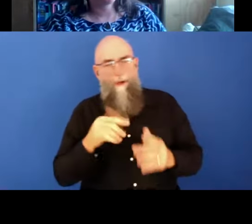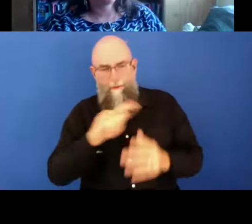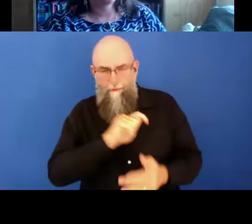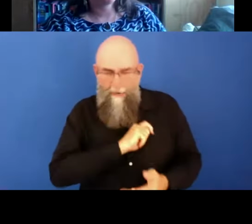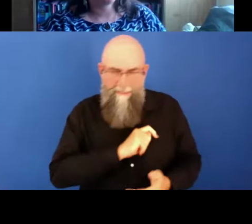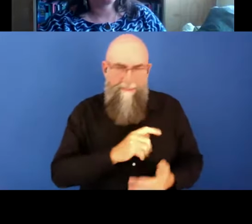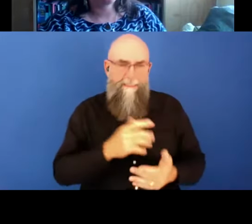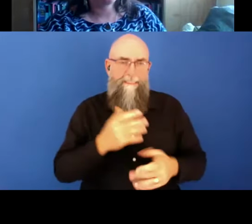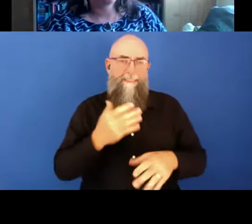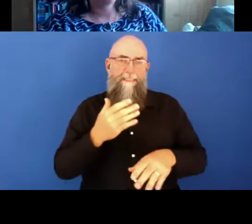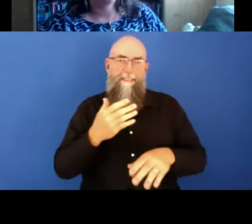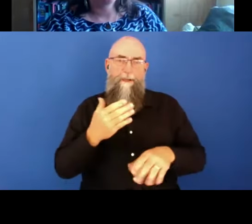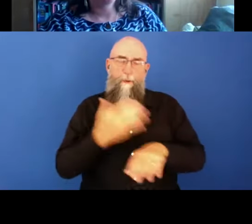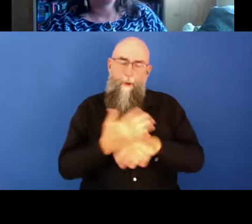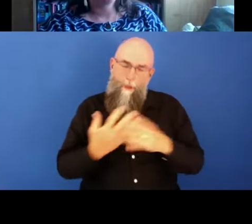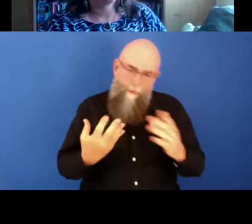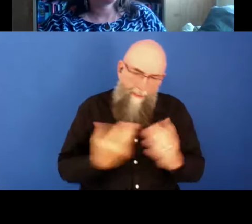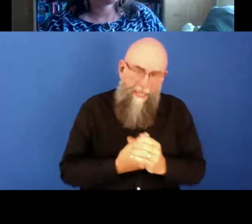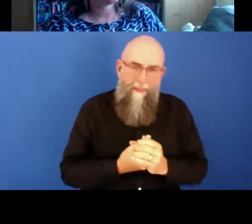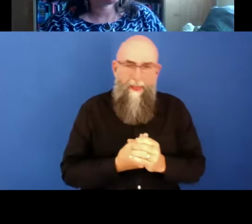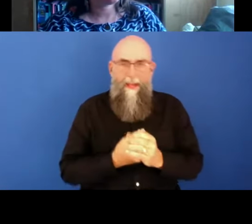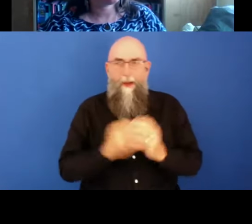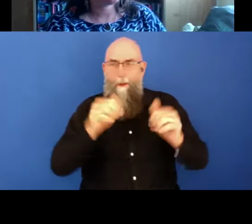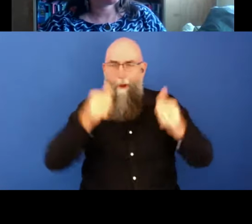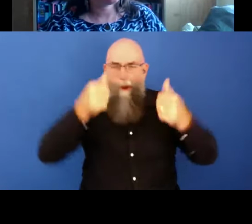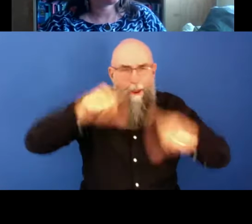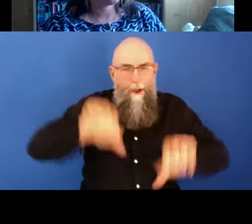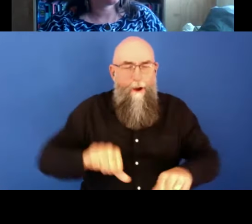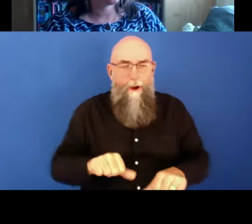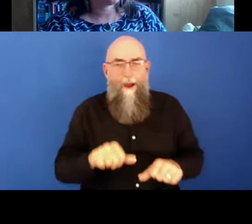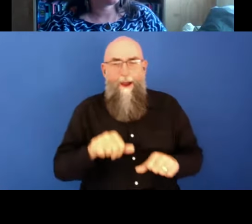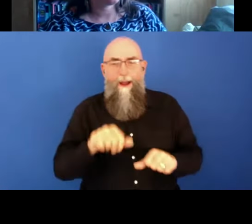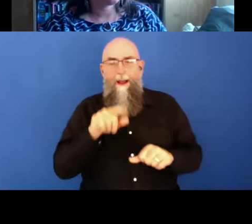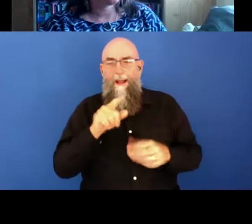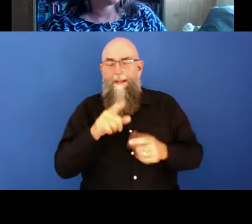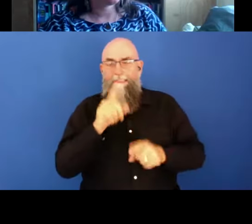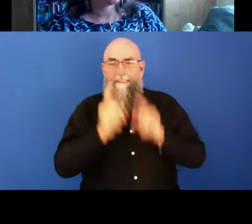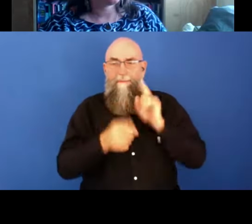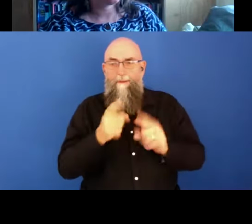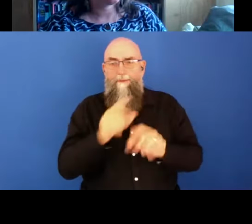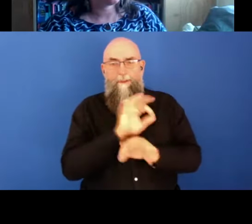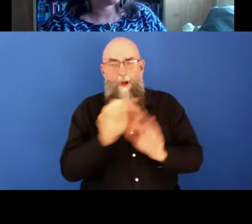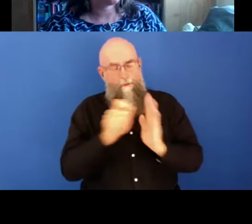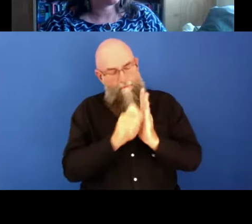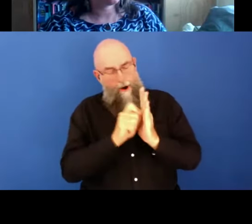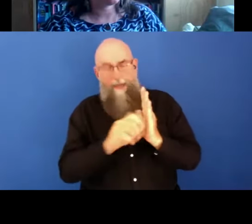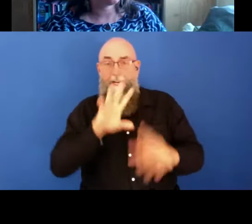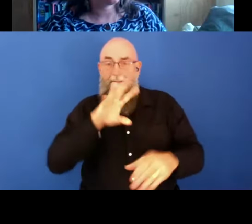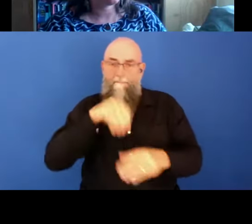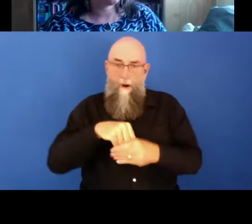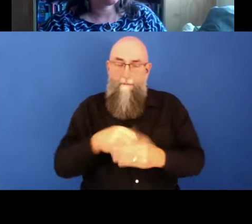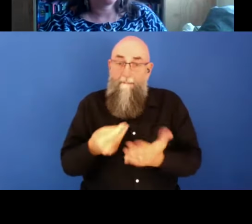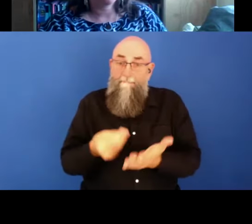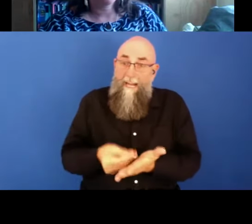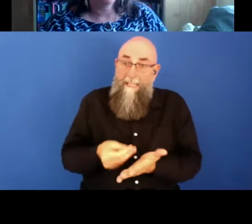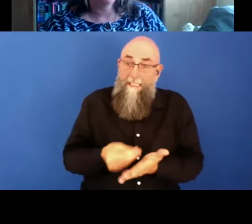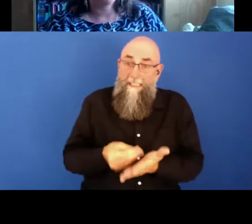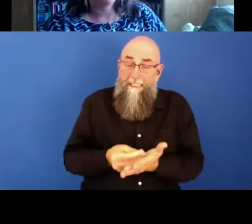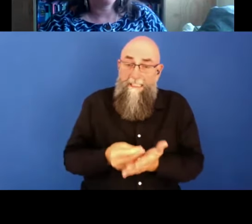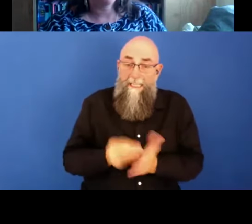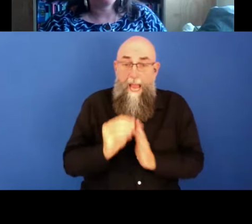um not things that usually you would write in a funding application have you got any tips for anybody